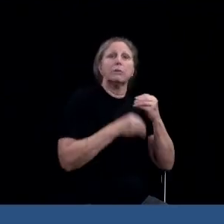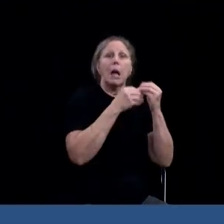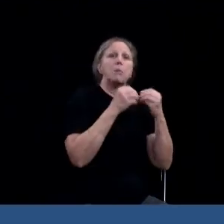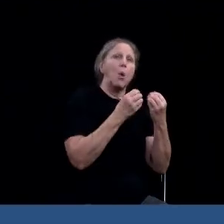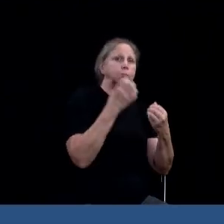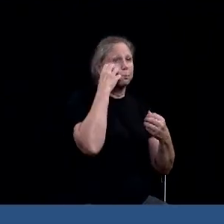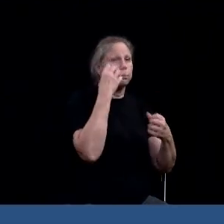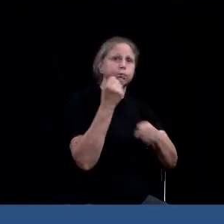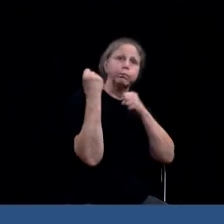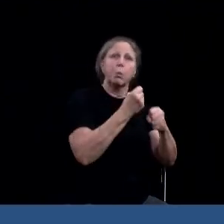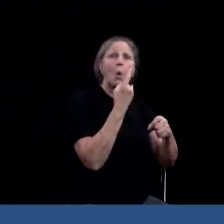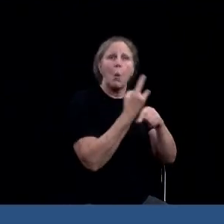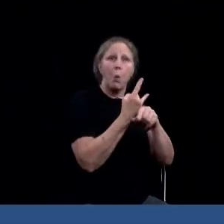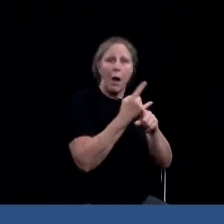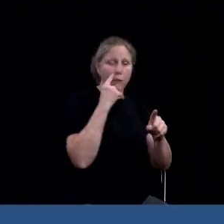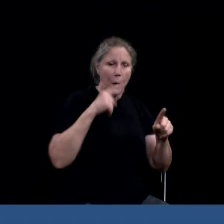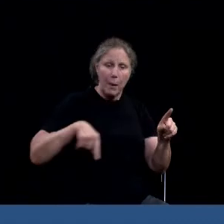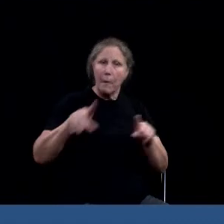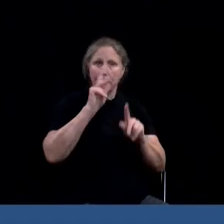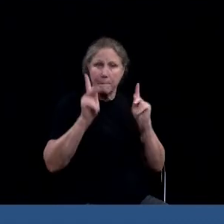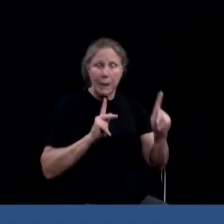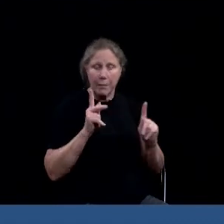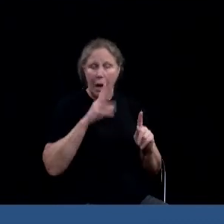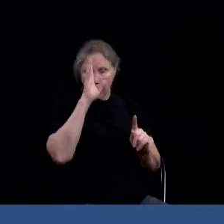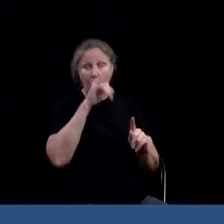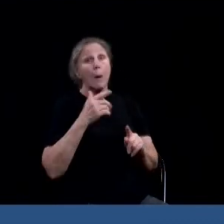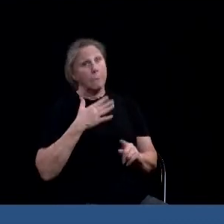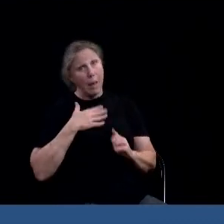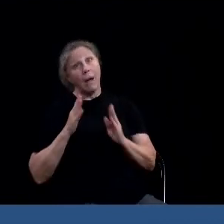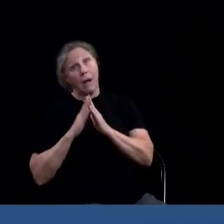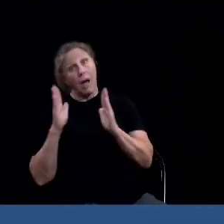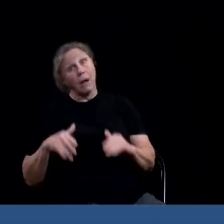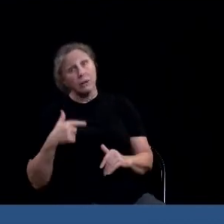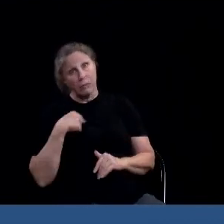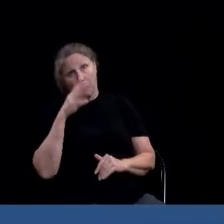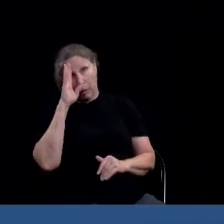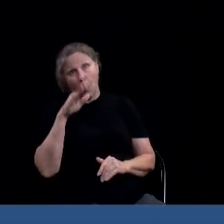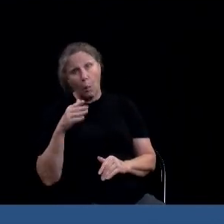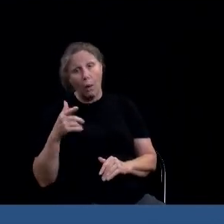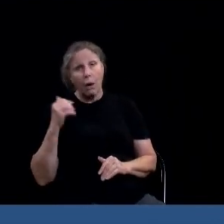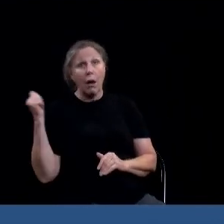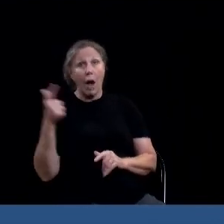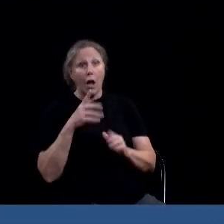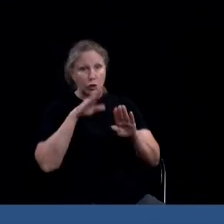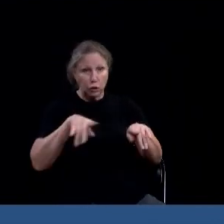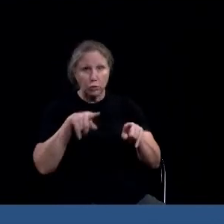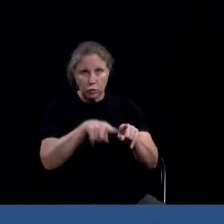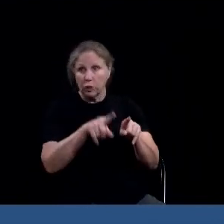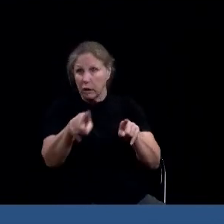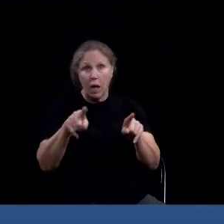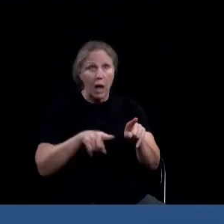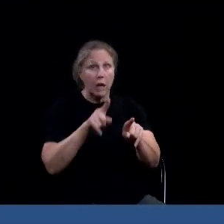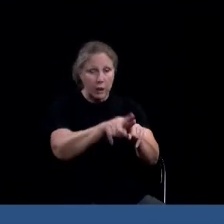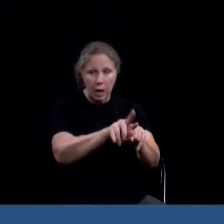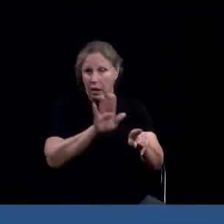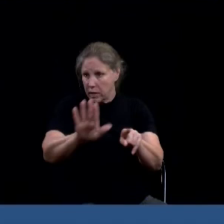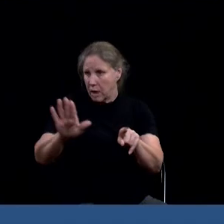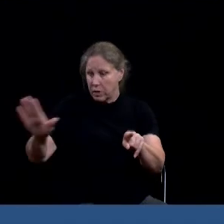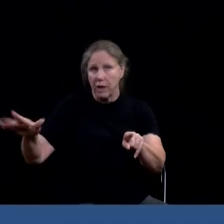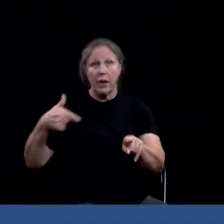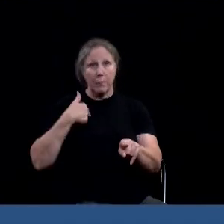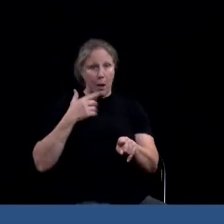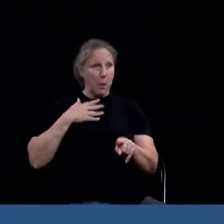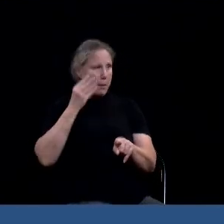know in my house, if each of my children have to be on a device, I'm on one, my husband's on one, my mother-in-law's on one, it's going to